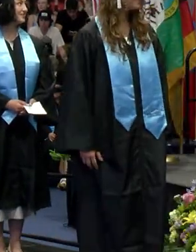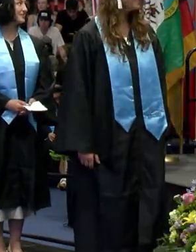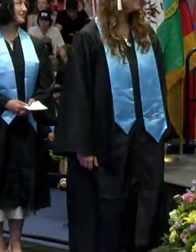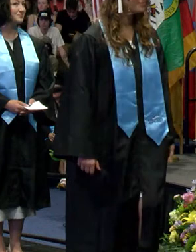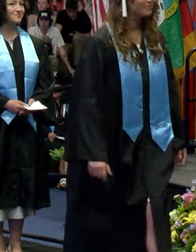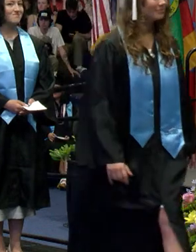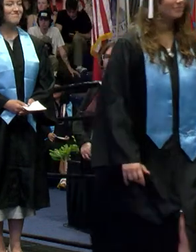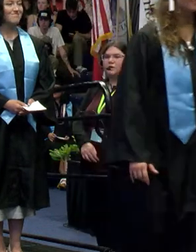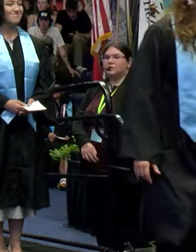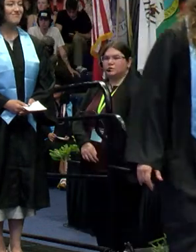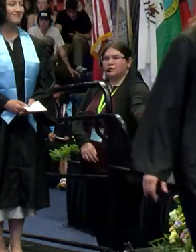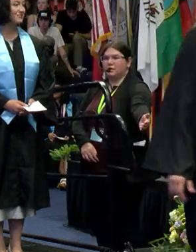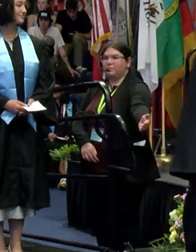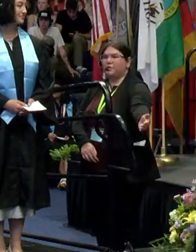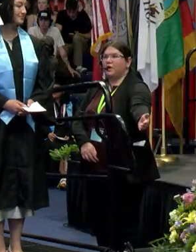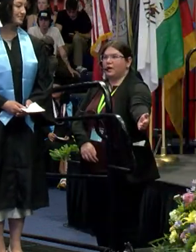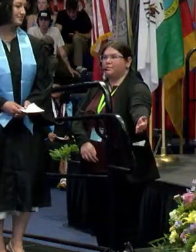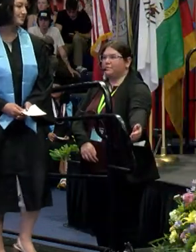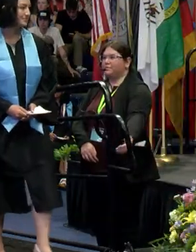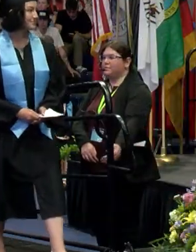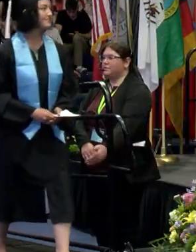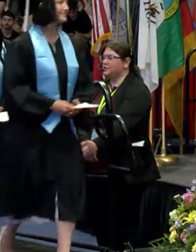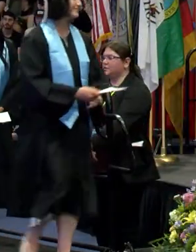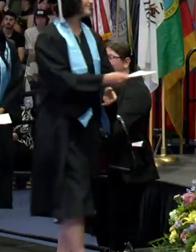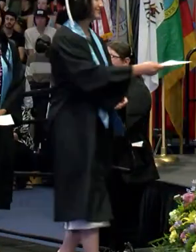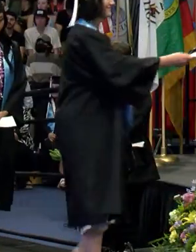Kaya Jo Chappelle.